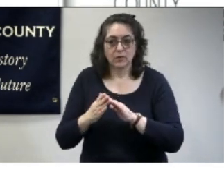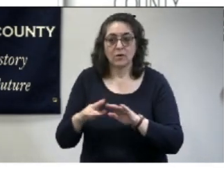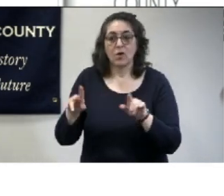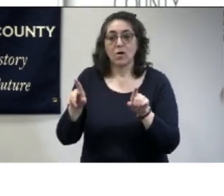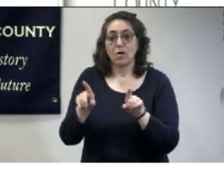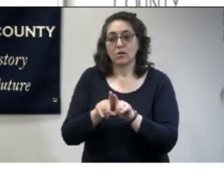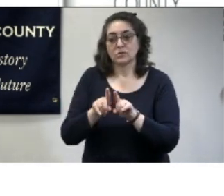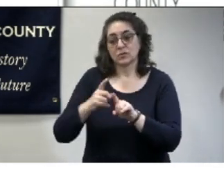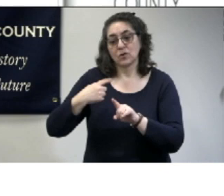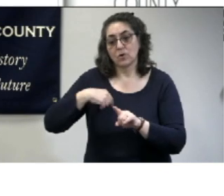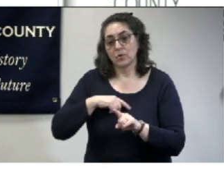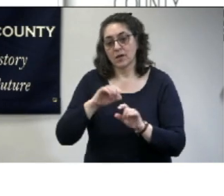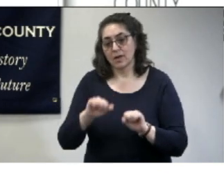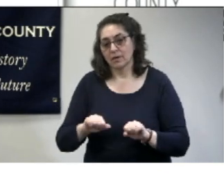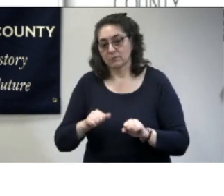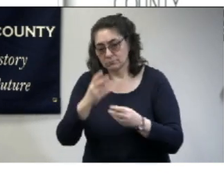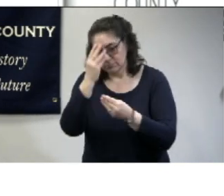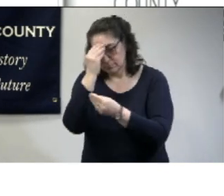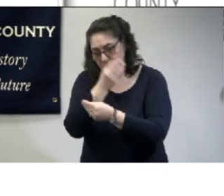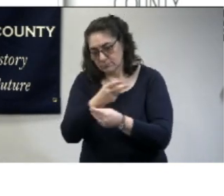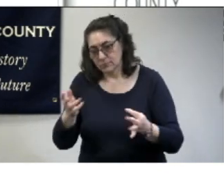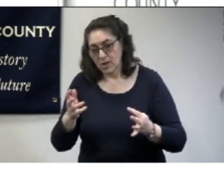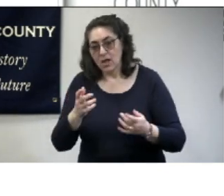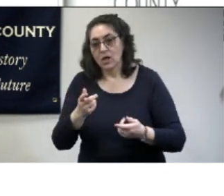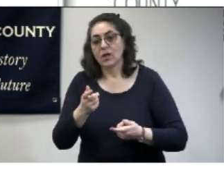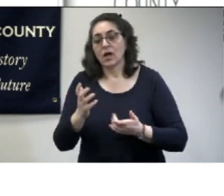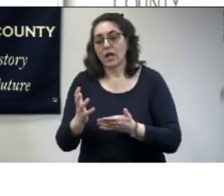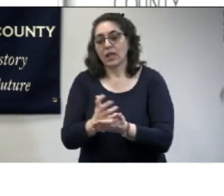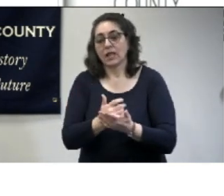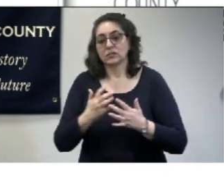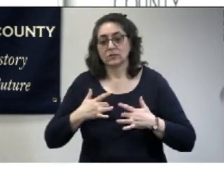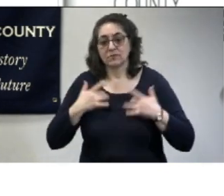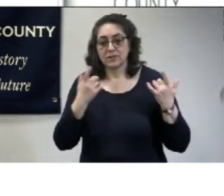could make people aware of the collection events that are occurring in Passaic County.